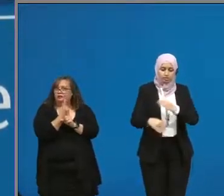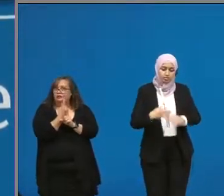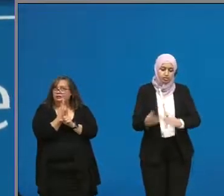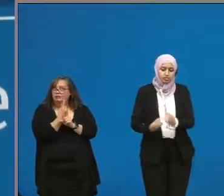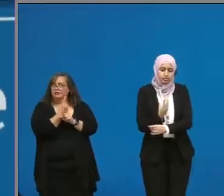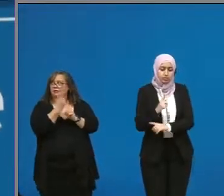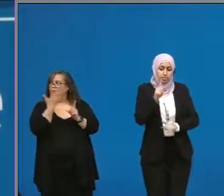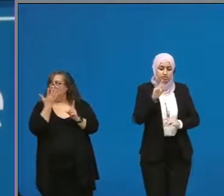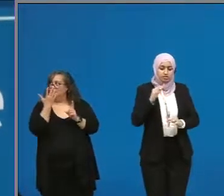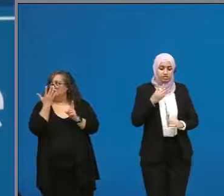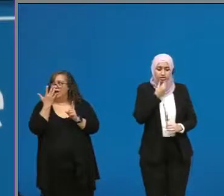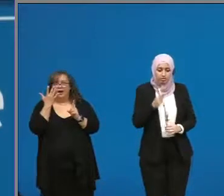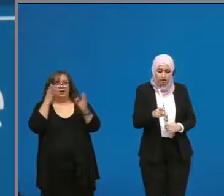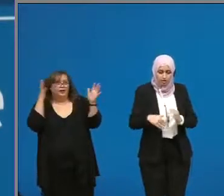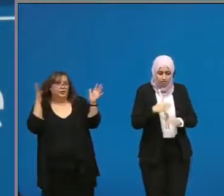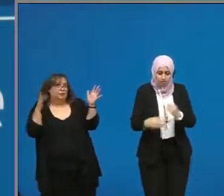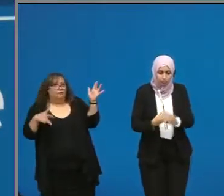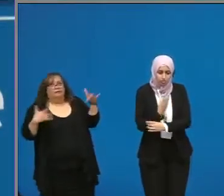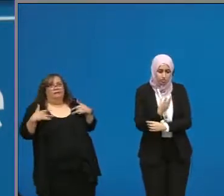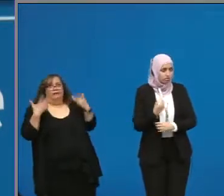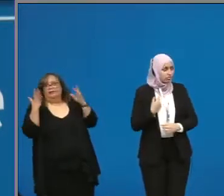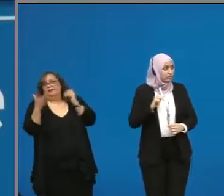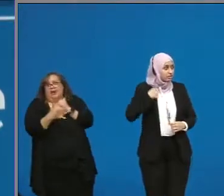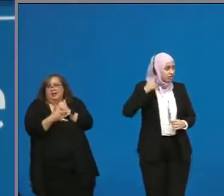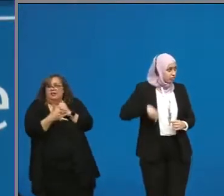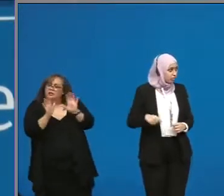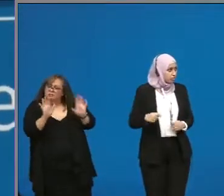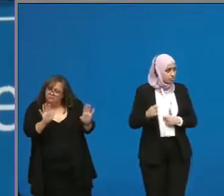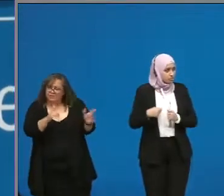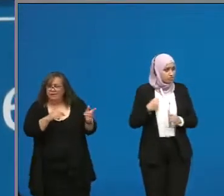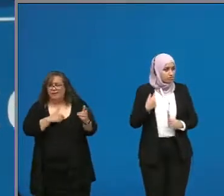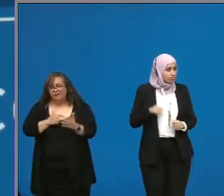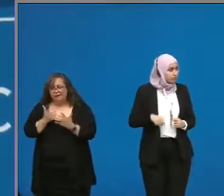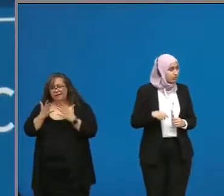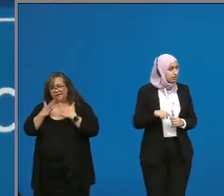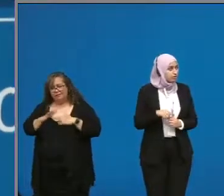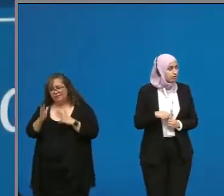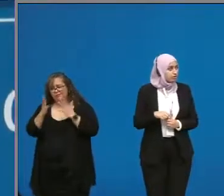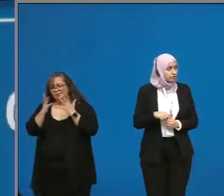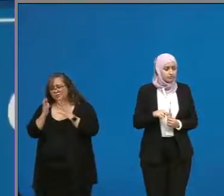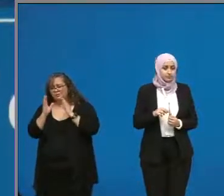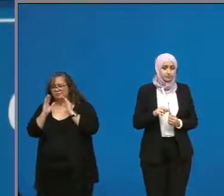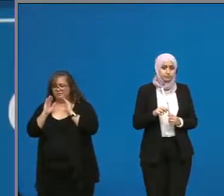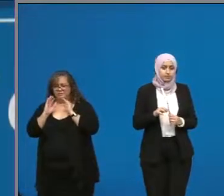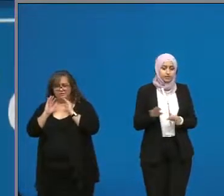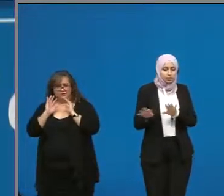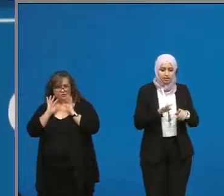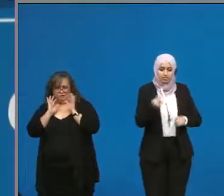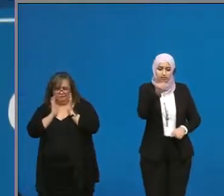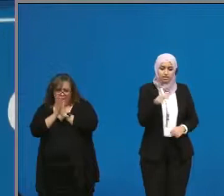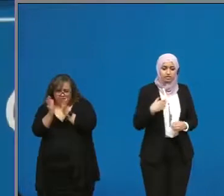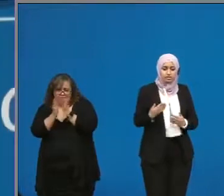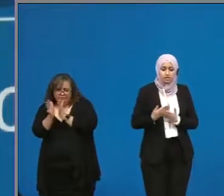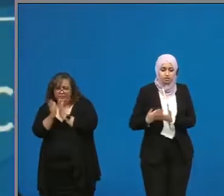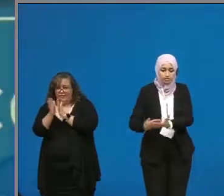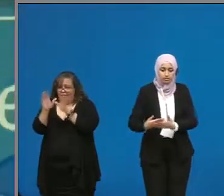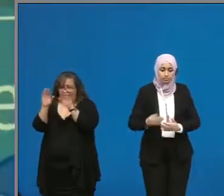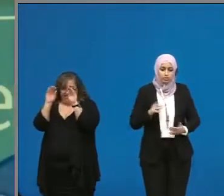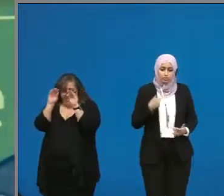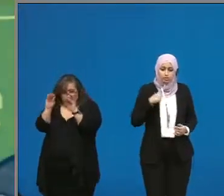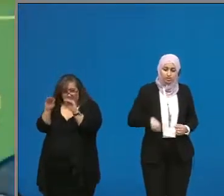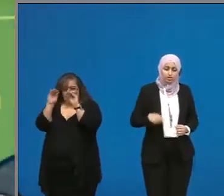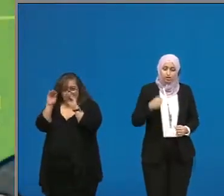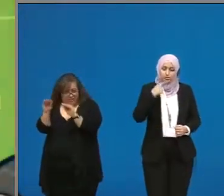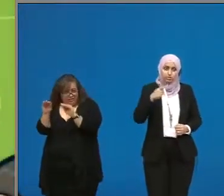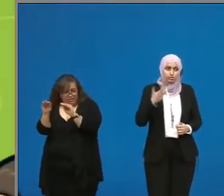in TextHelp as a company is to talk about the education part of technology. That's all it's about. It's about